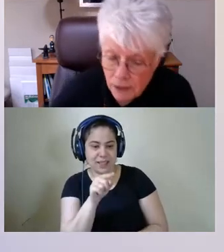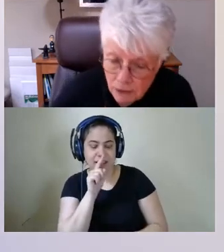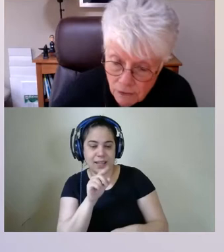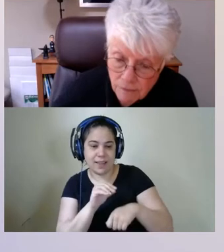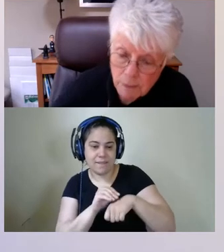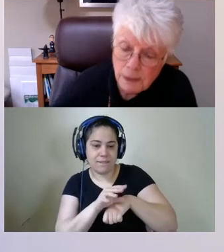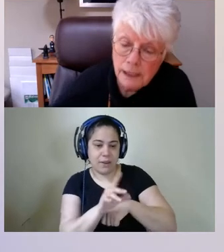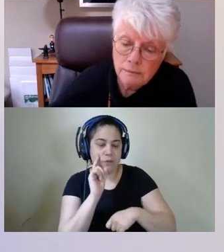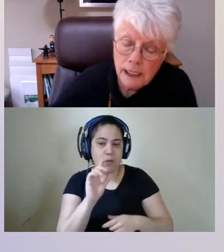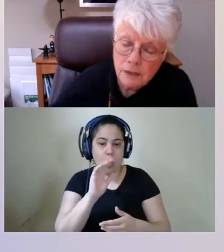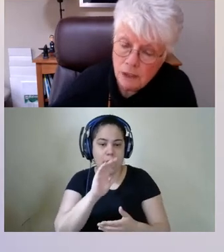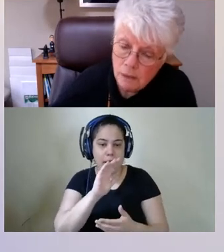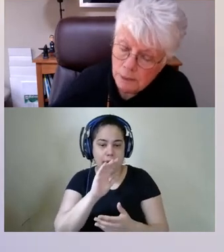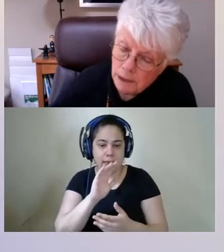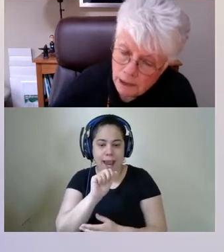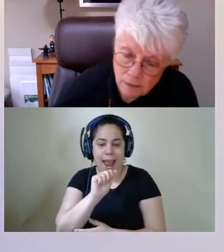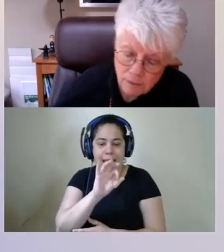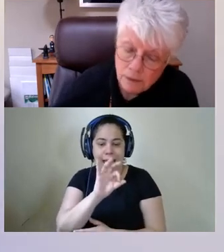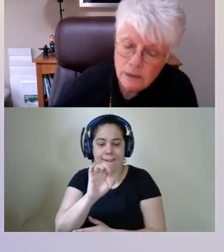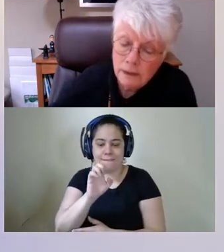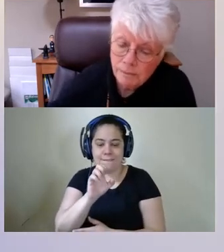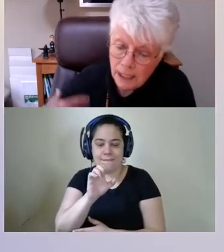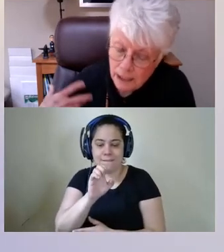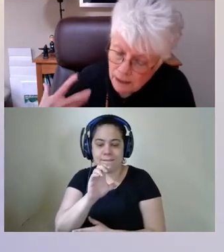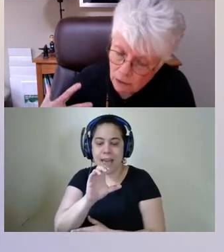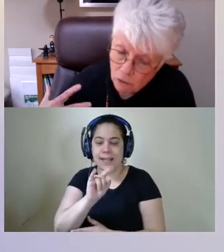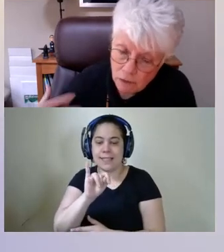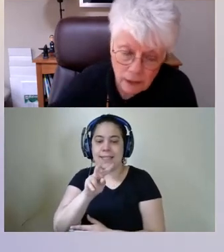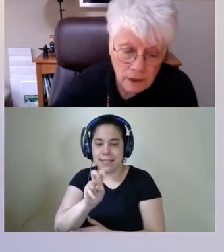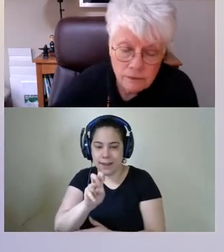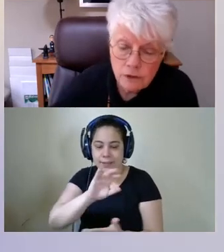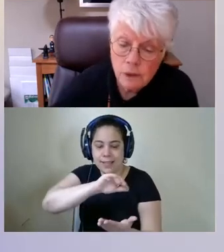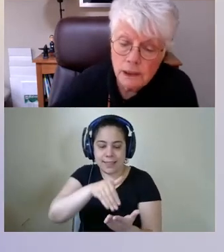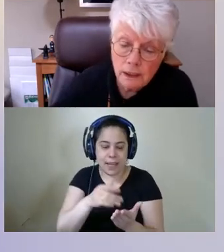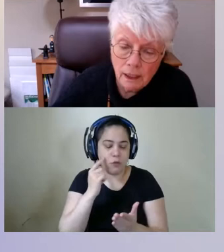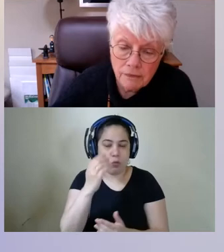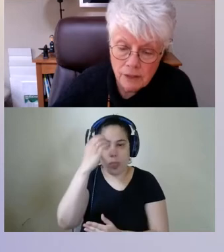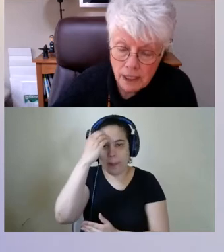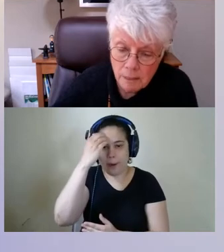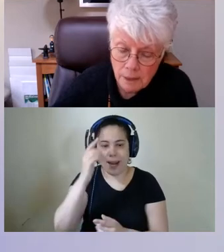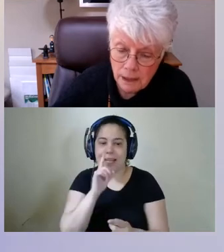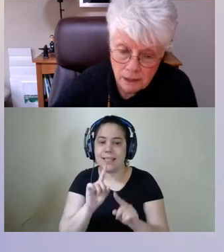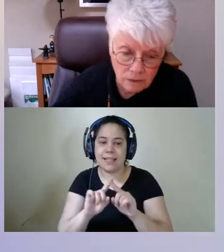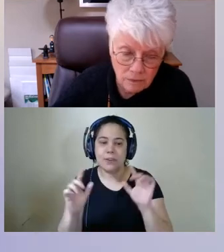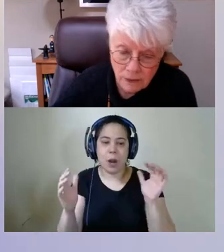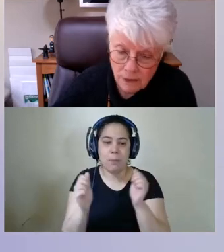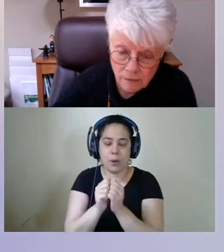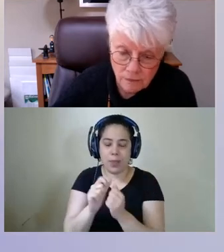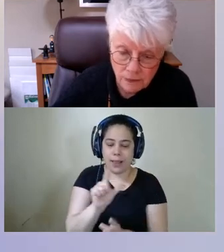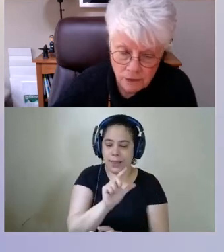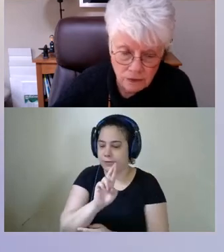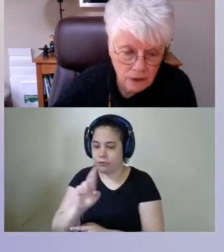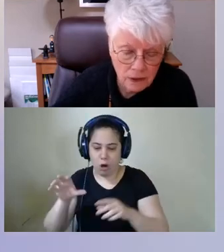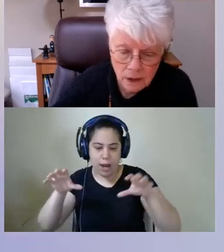affective center of the brain. Has a completely different integral narrative to it than the left side of the brain. These are very